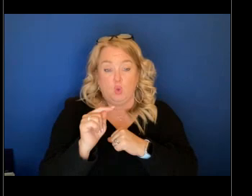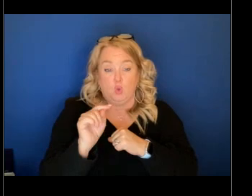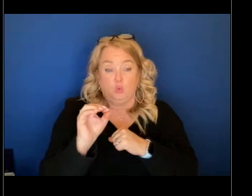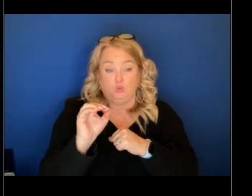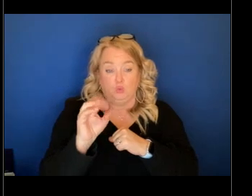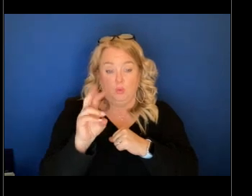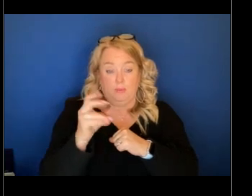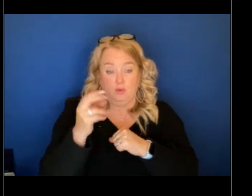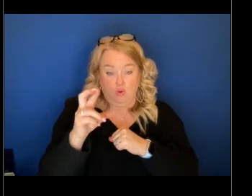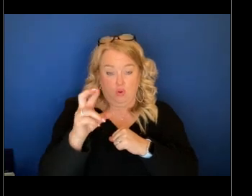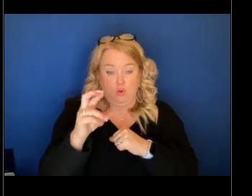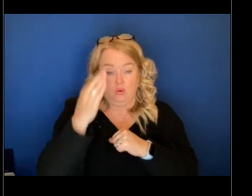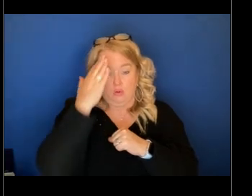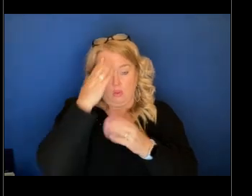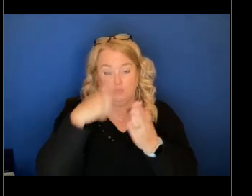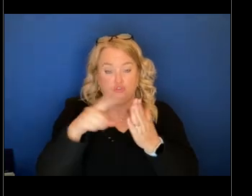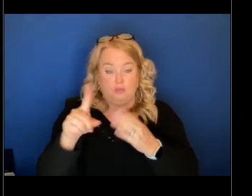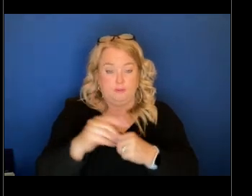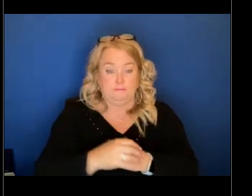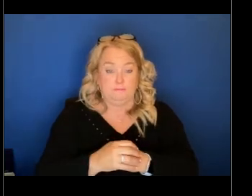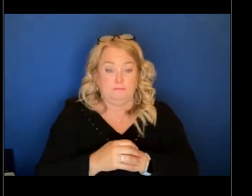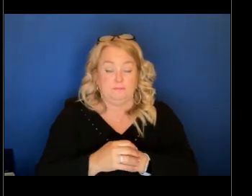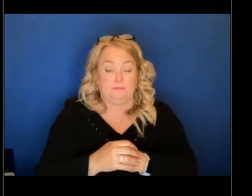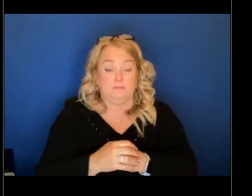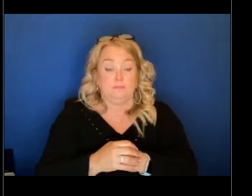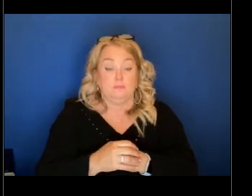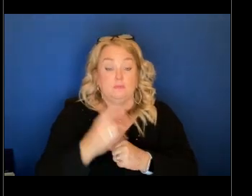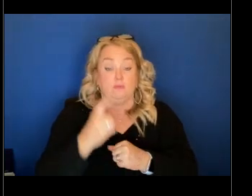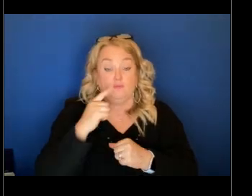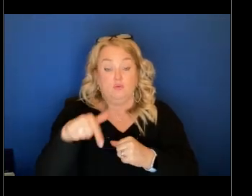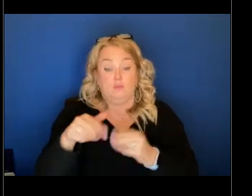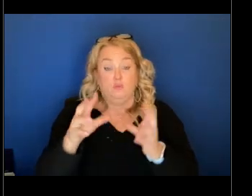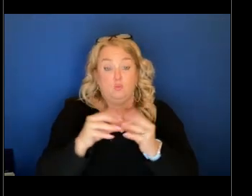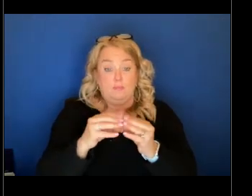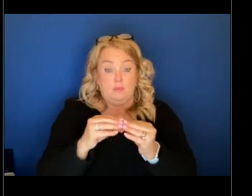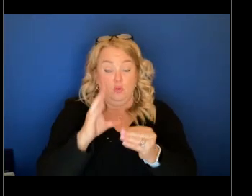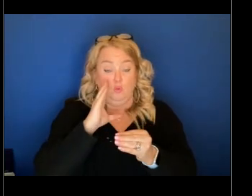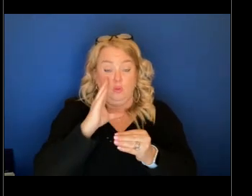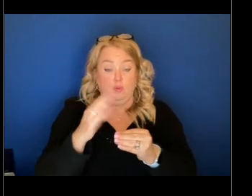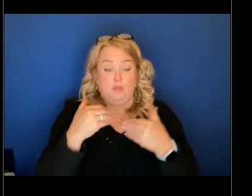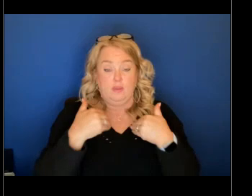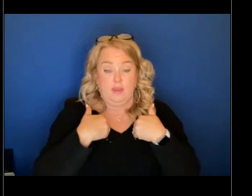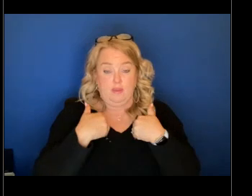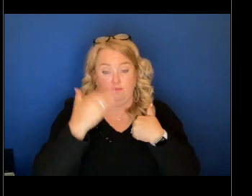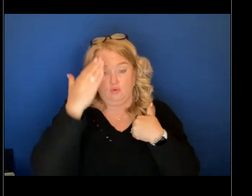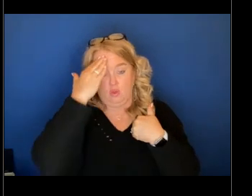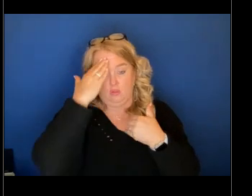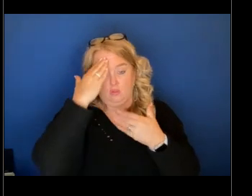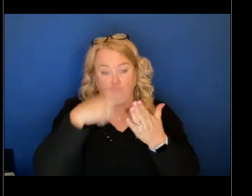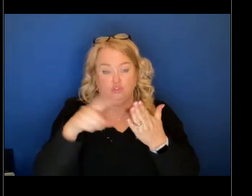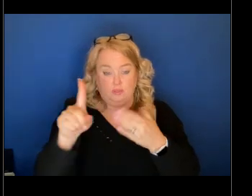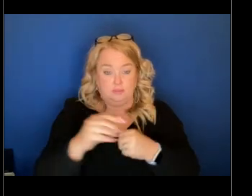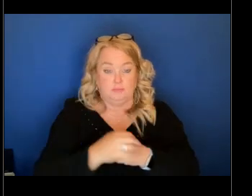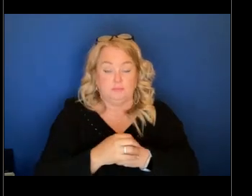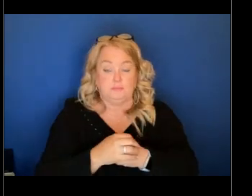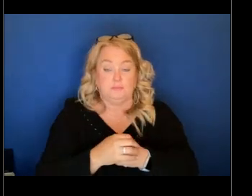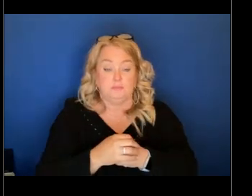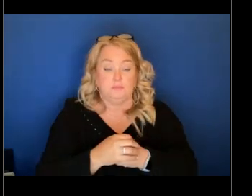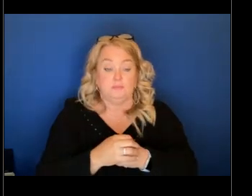GoToWebinar knowledge check questions. During the webinar, we will be conducting knowledge checks.